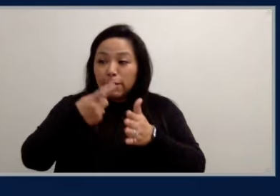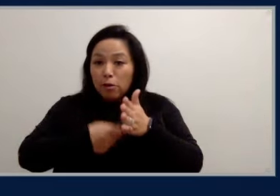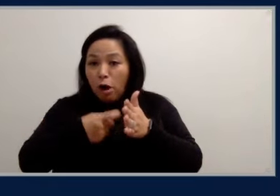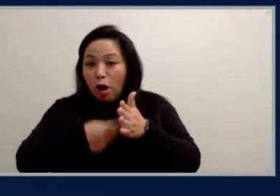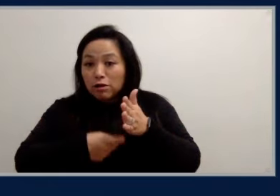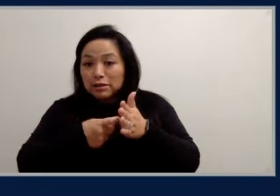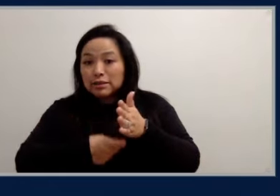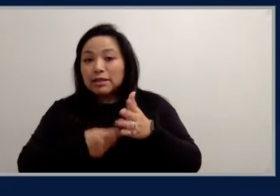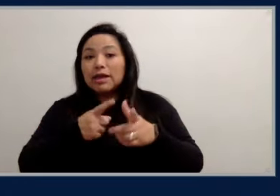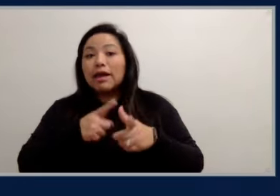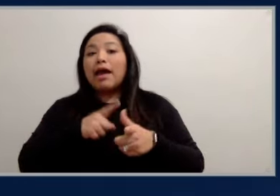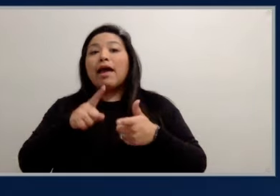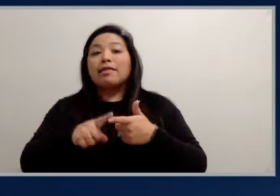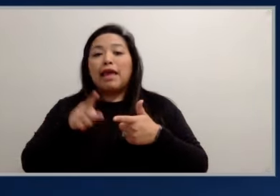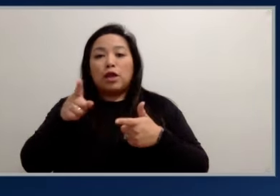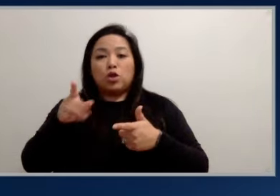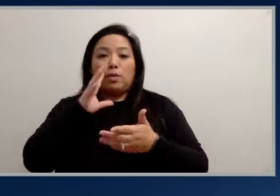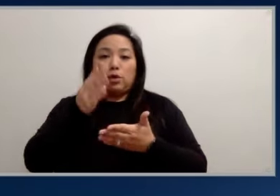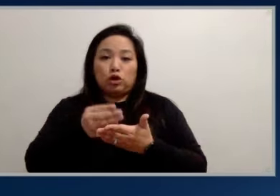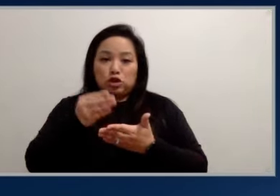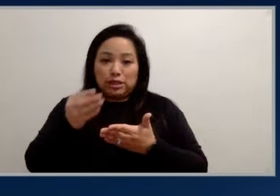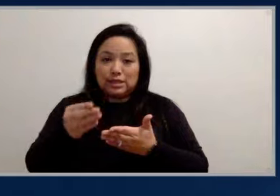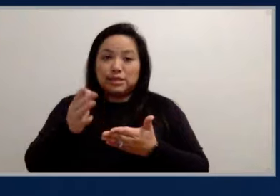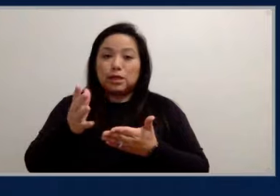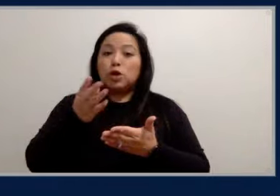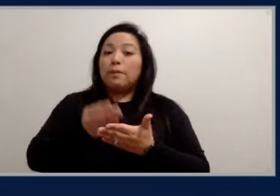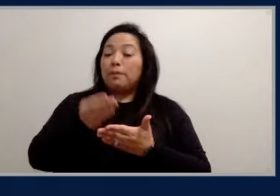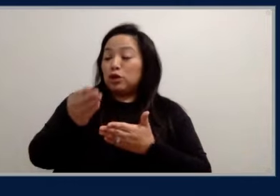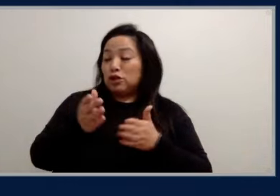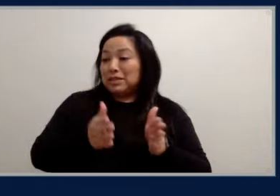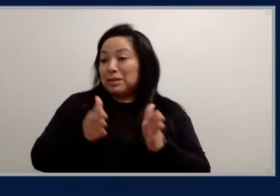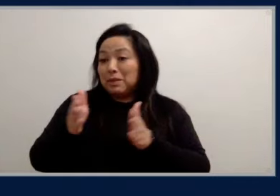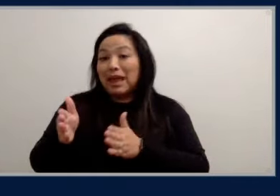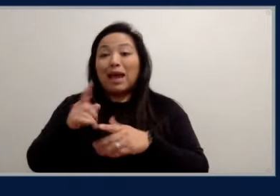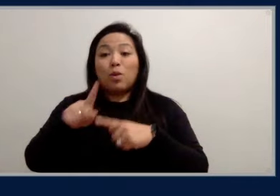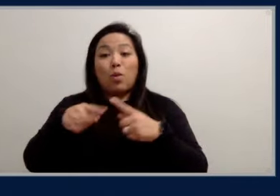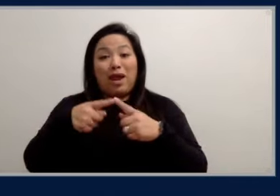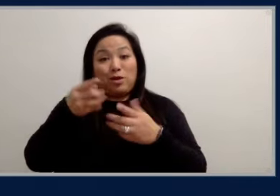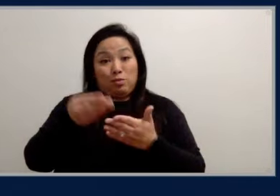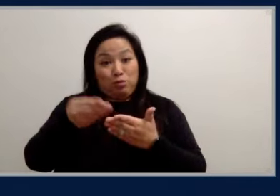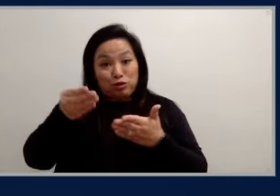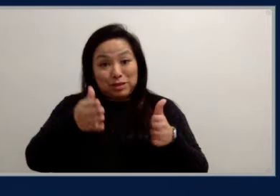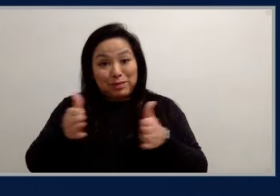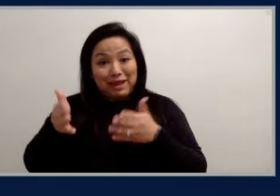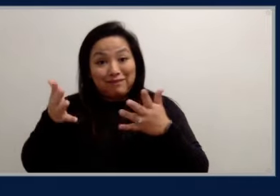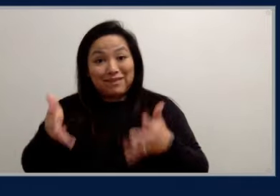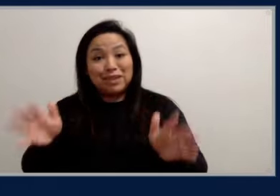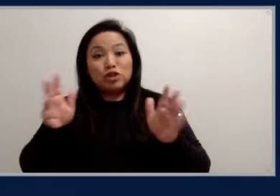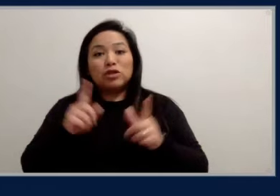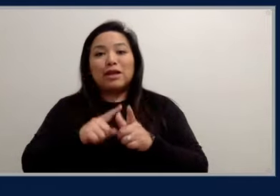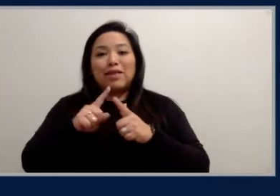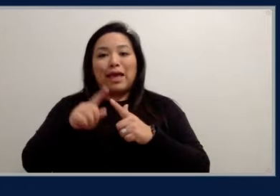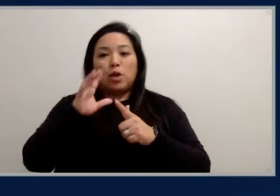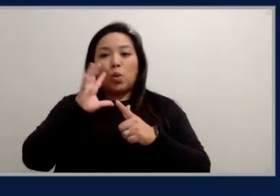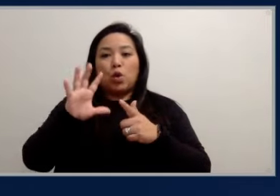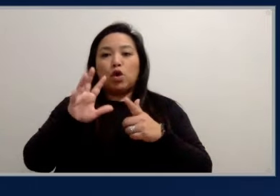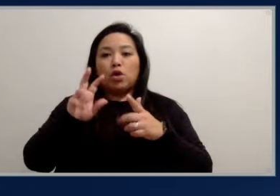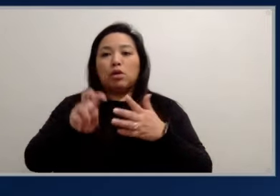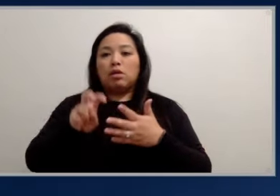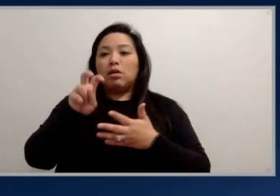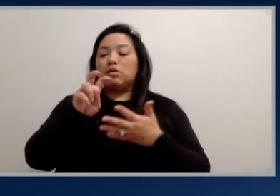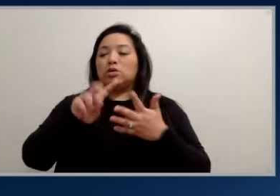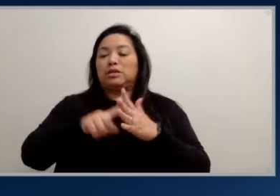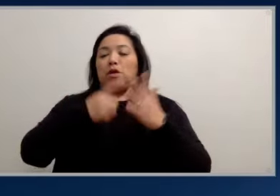and then you have to purchase. You purchase the plan. Okay. Once the plan is purchased, it moves into a state which is kind of scheduled